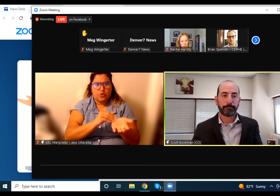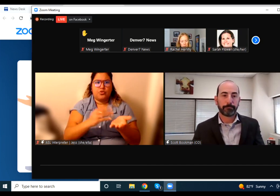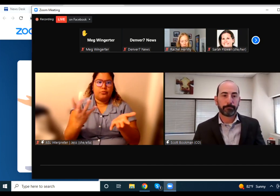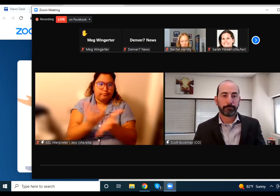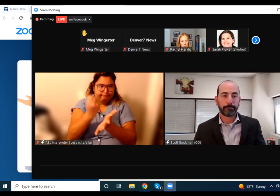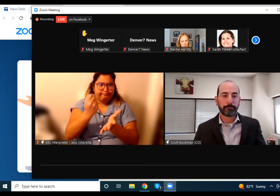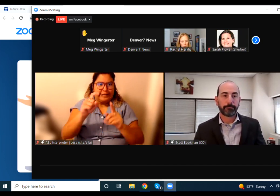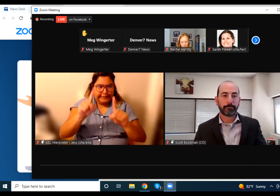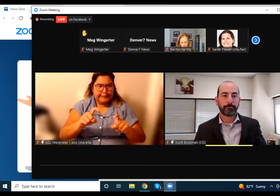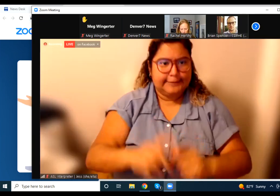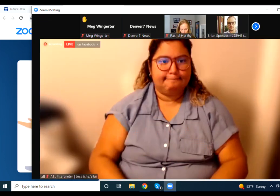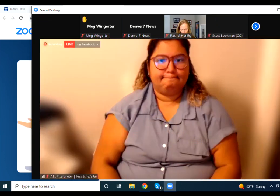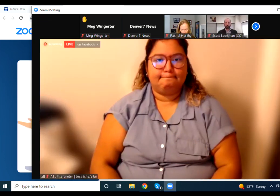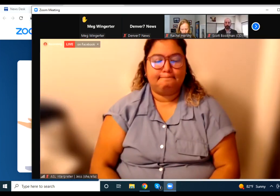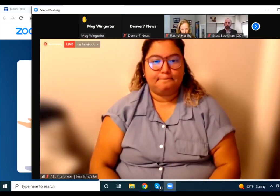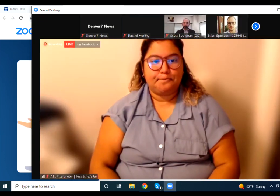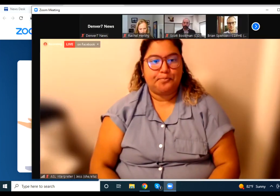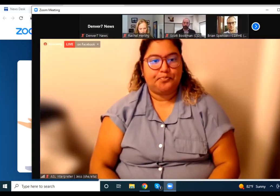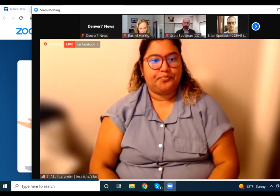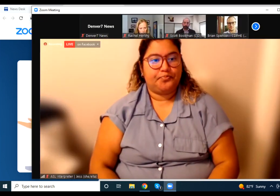All right, Meg Winger, over to you.